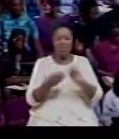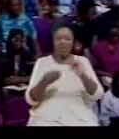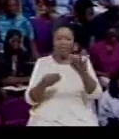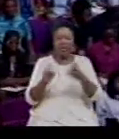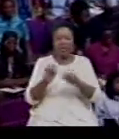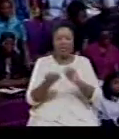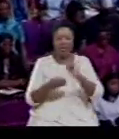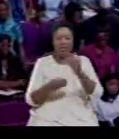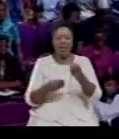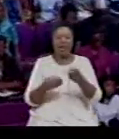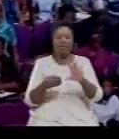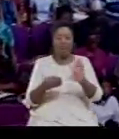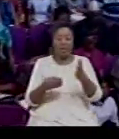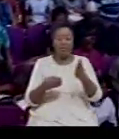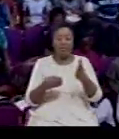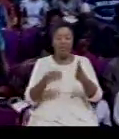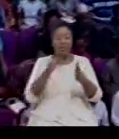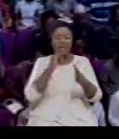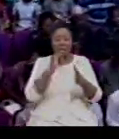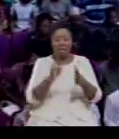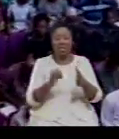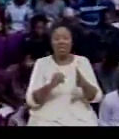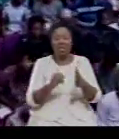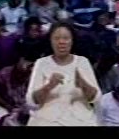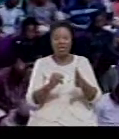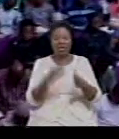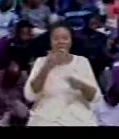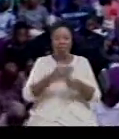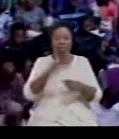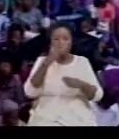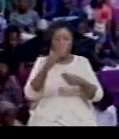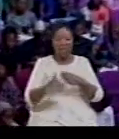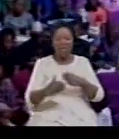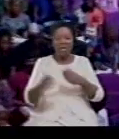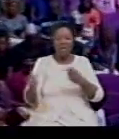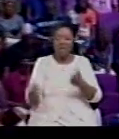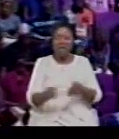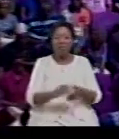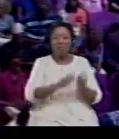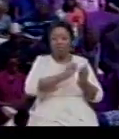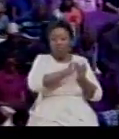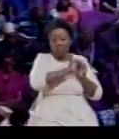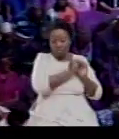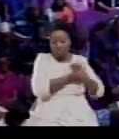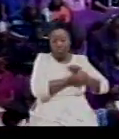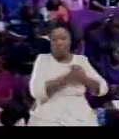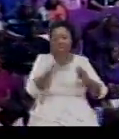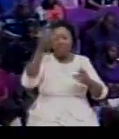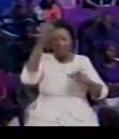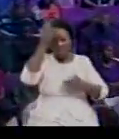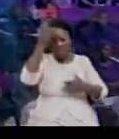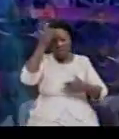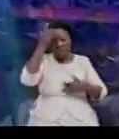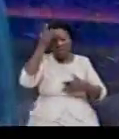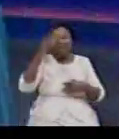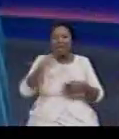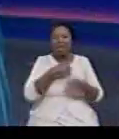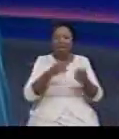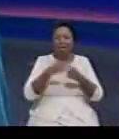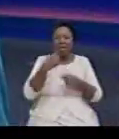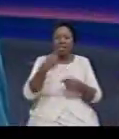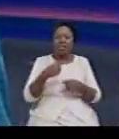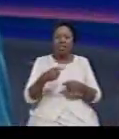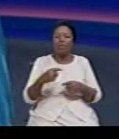five is totally trampled sicknesses. What do I mean by that? He says we have